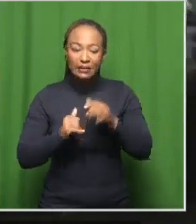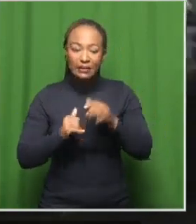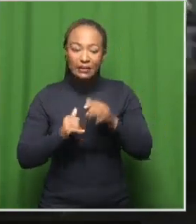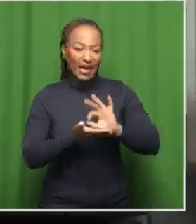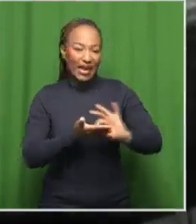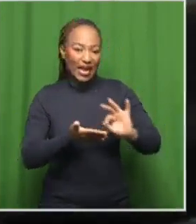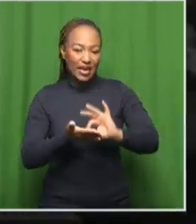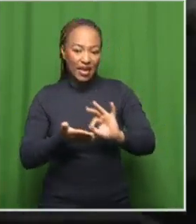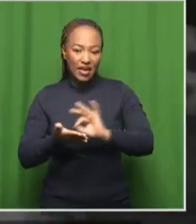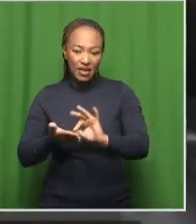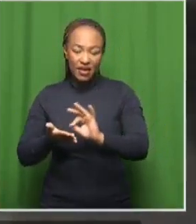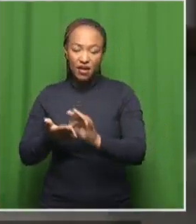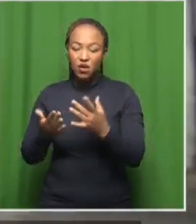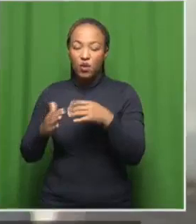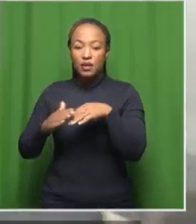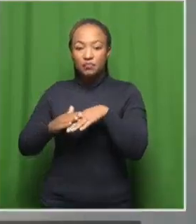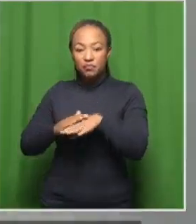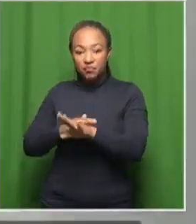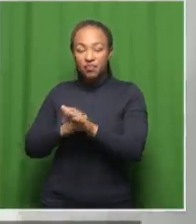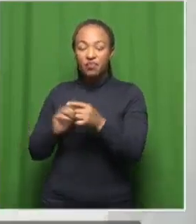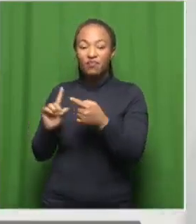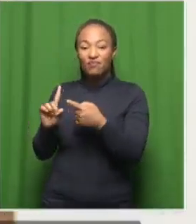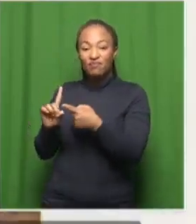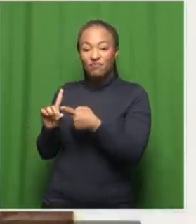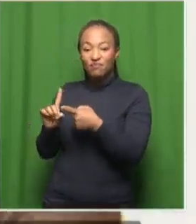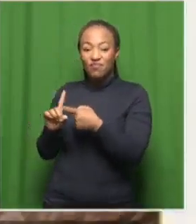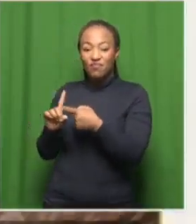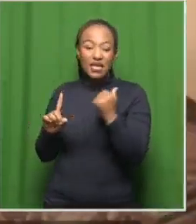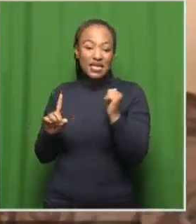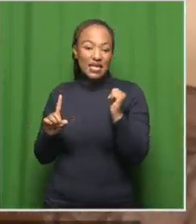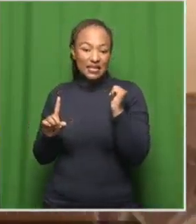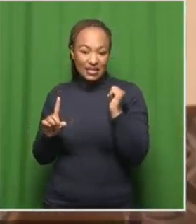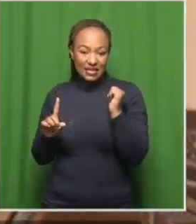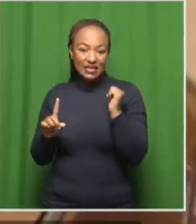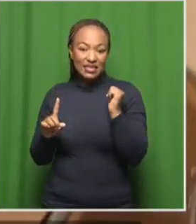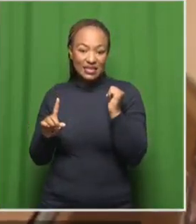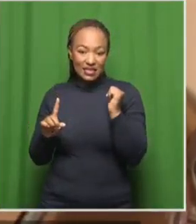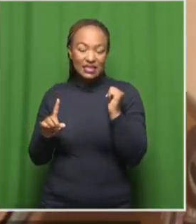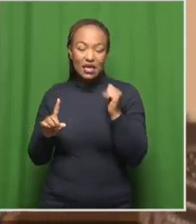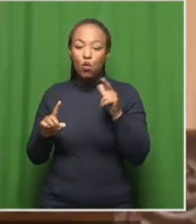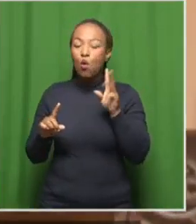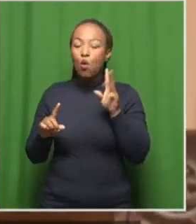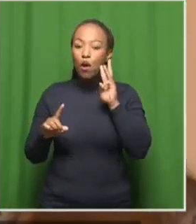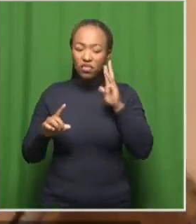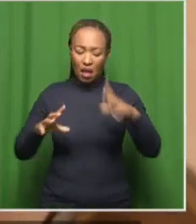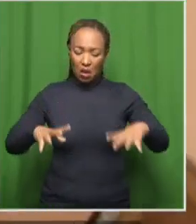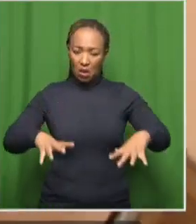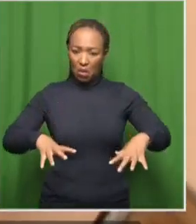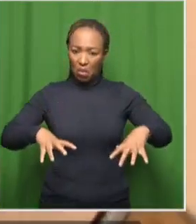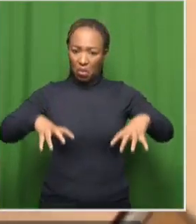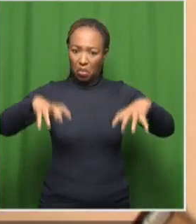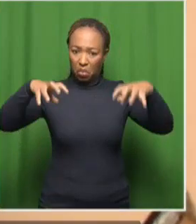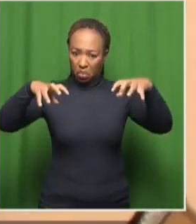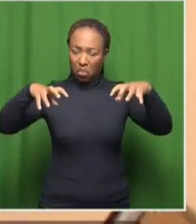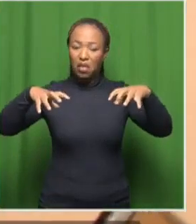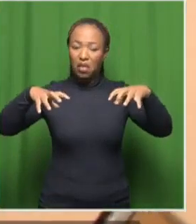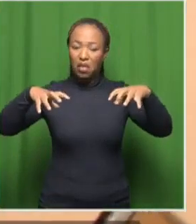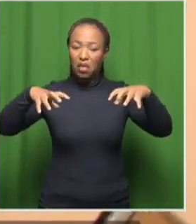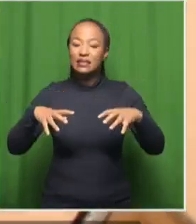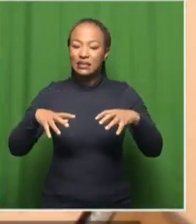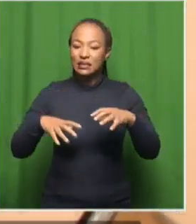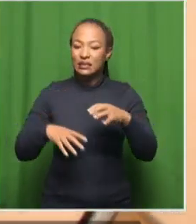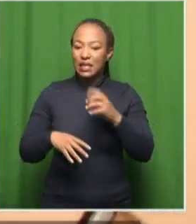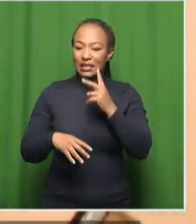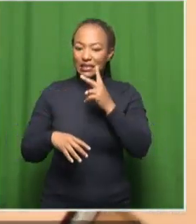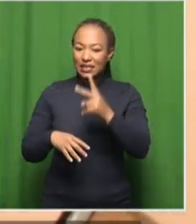we are inside Jonita's house. You remember yesterday the shot that you saw where we were standing in a puddle of water yesterday, and I just wanted to show you, Sakina, just how far the